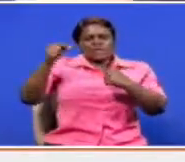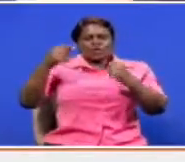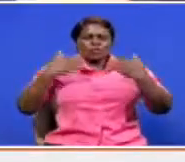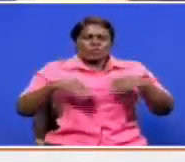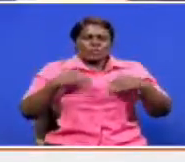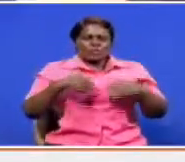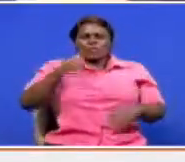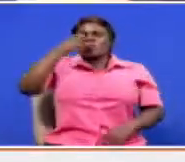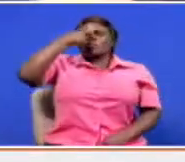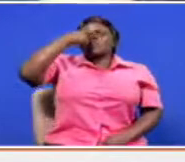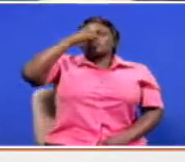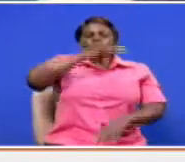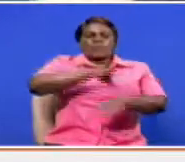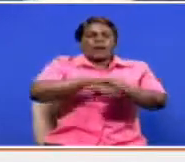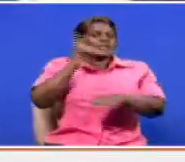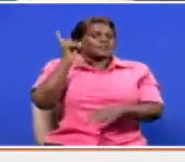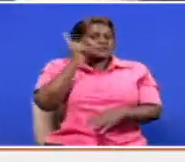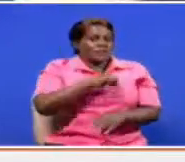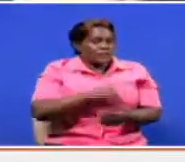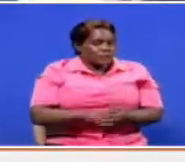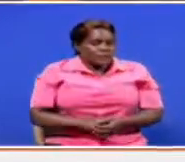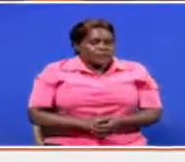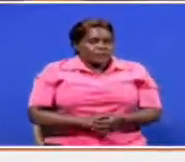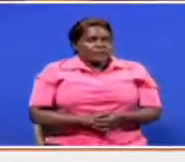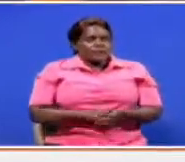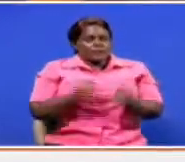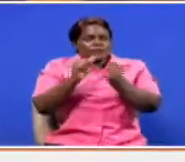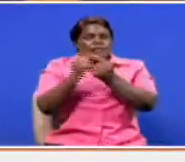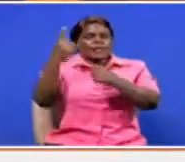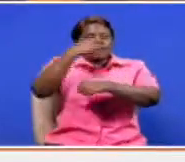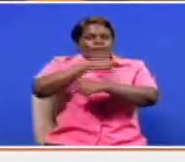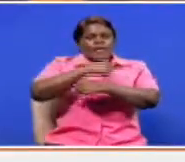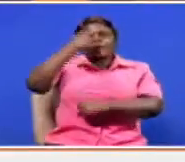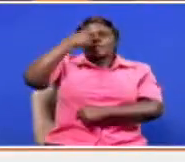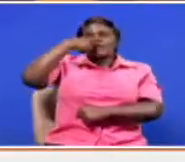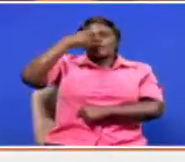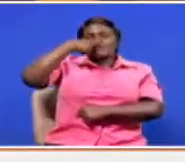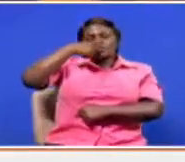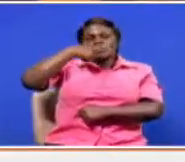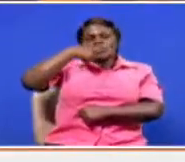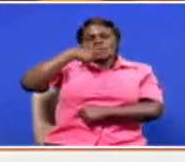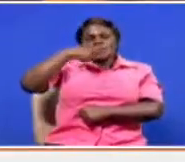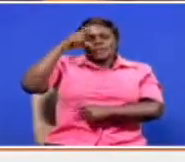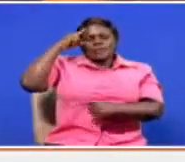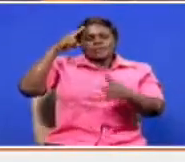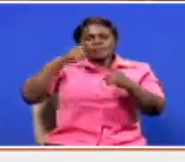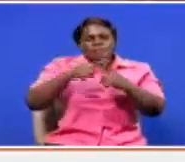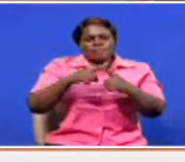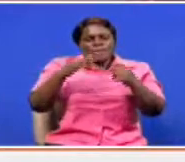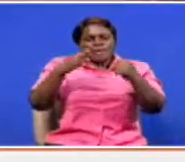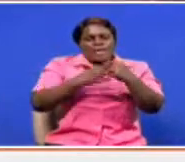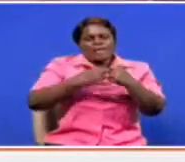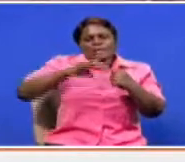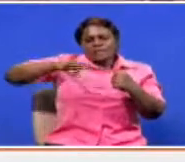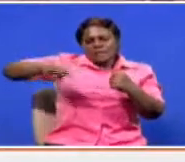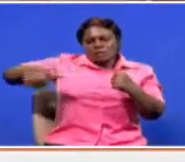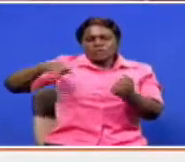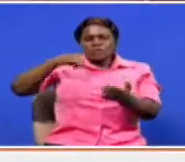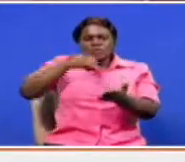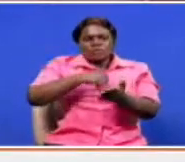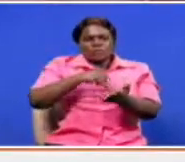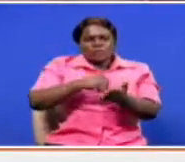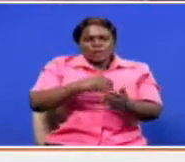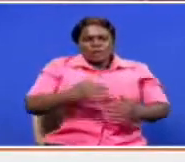people have been vaccinated so far in the 10 days vaccination exercise that targeted 8 counties, among